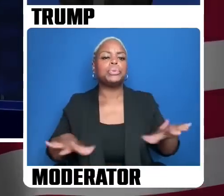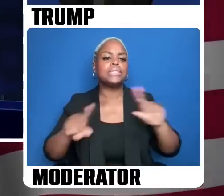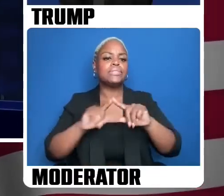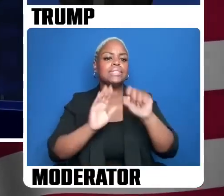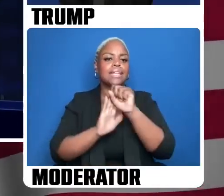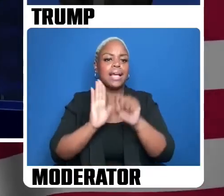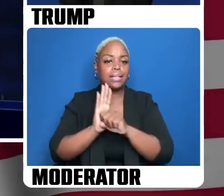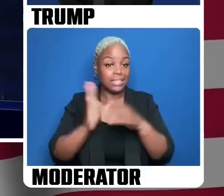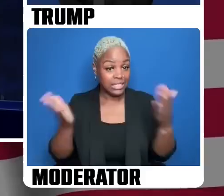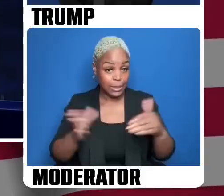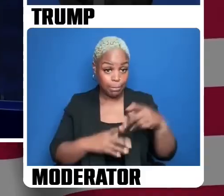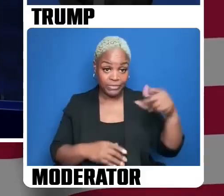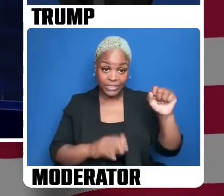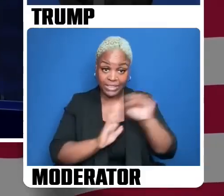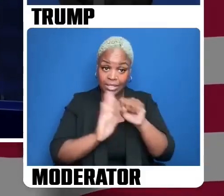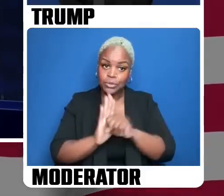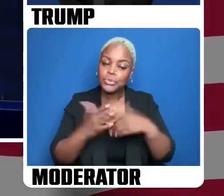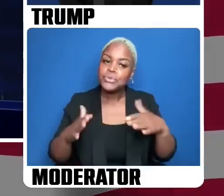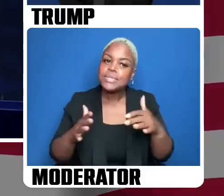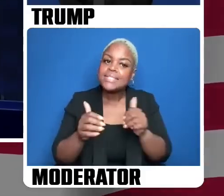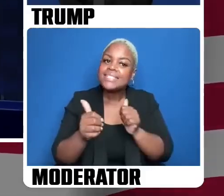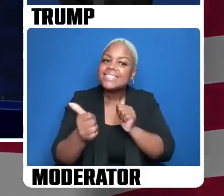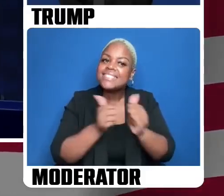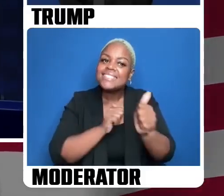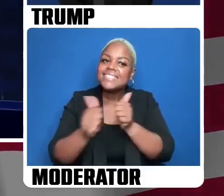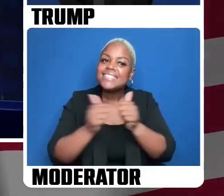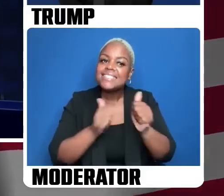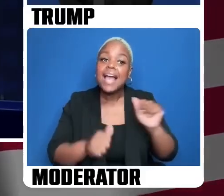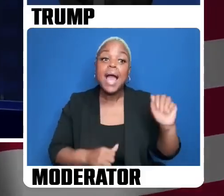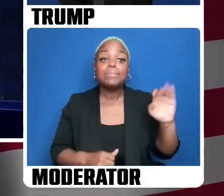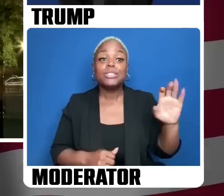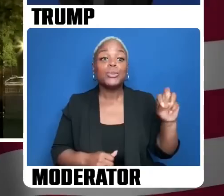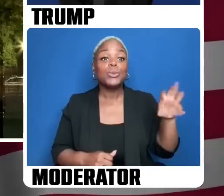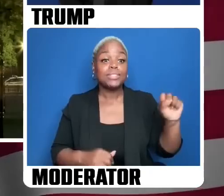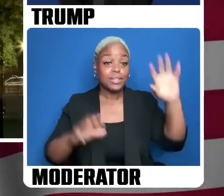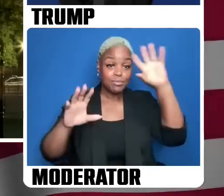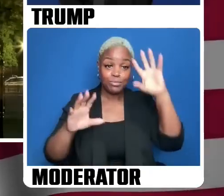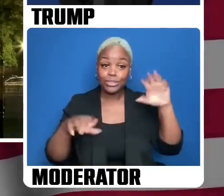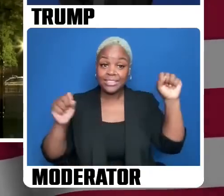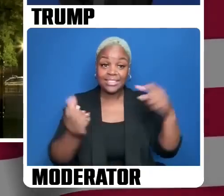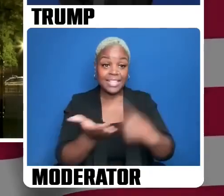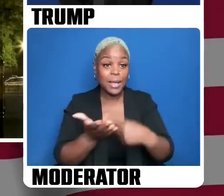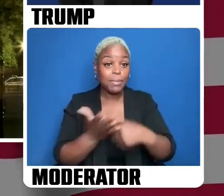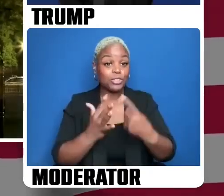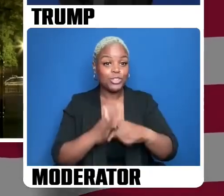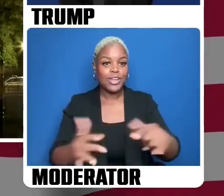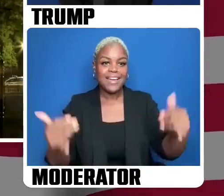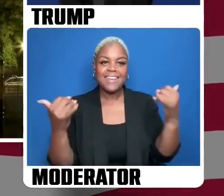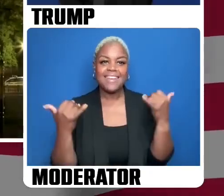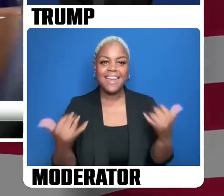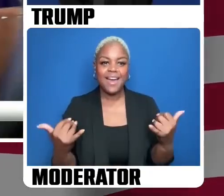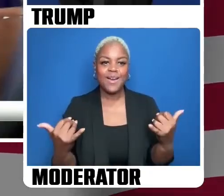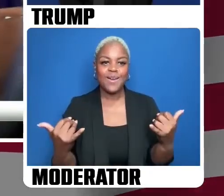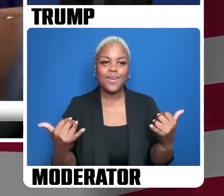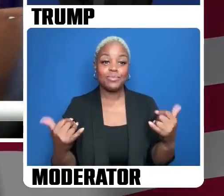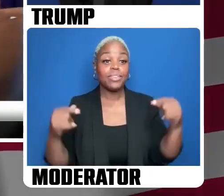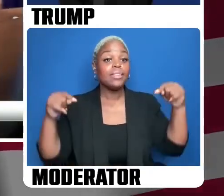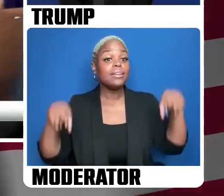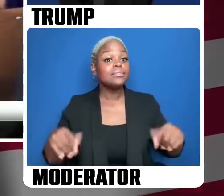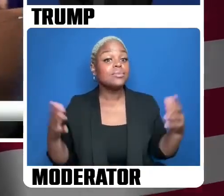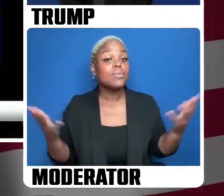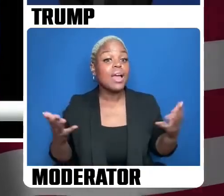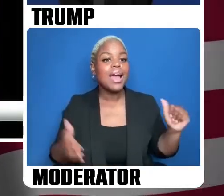much in play. The ABC News presidential debate starts right now. This is an ABC News special. The